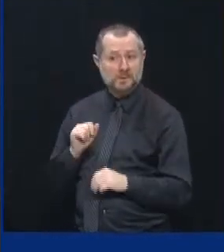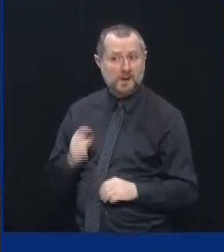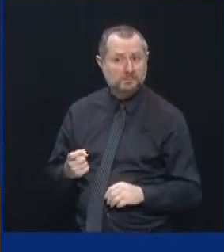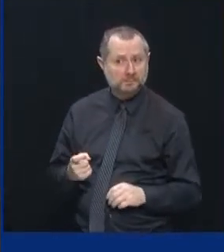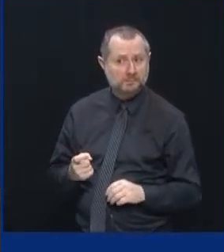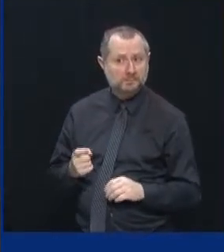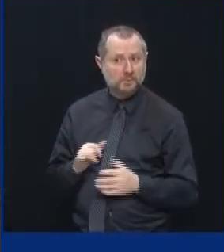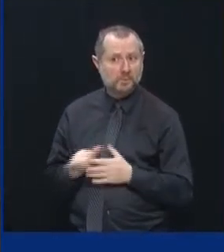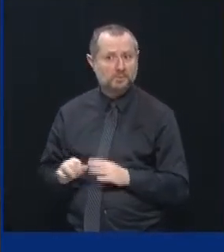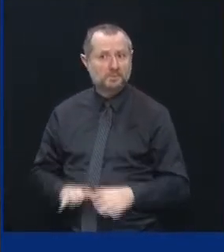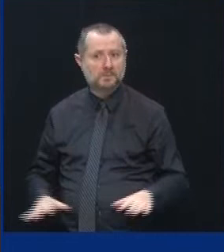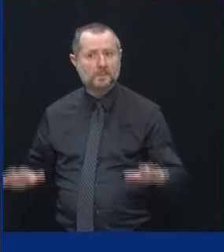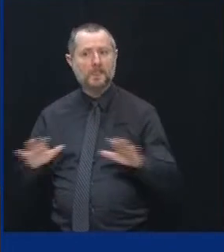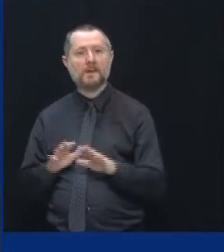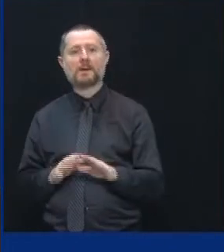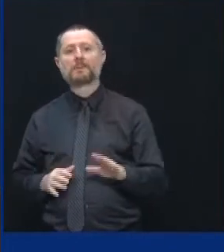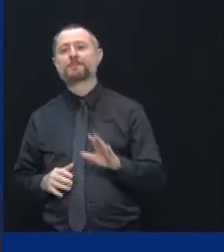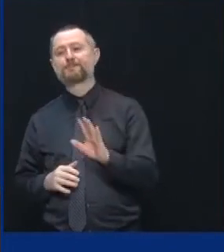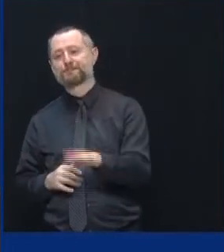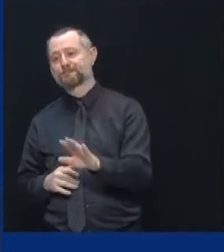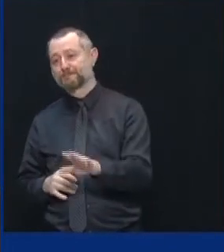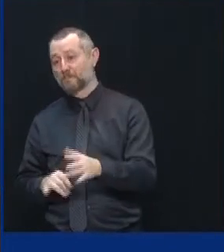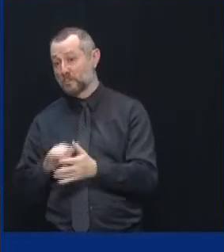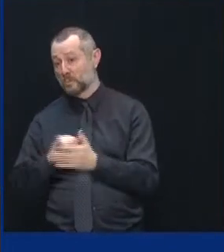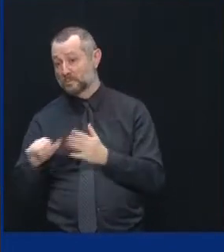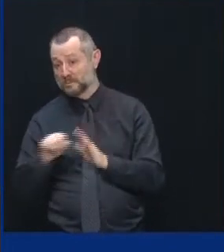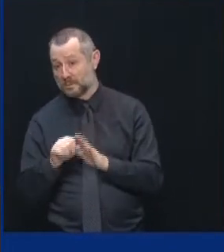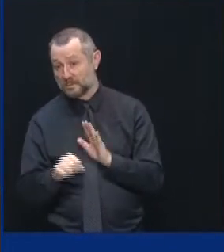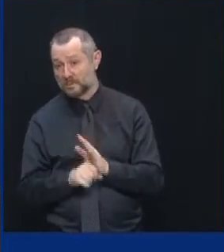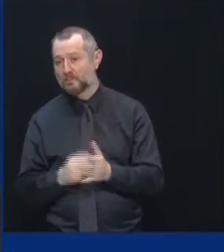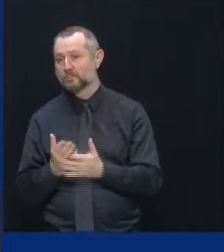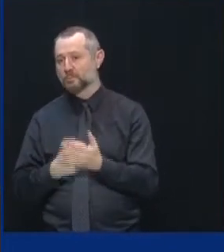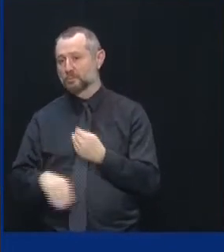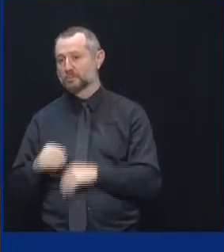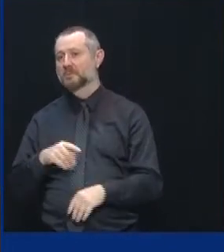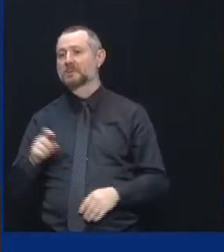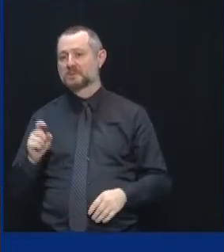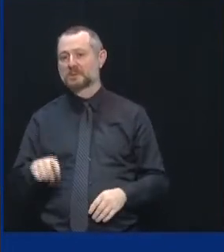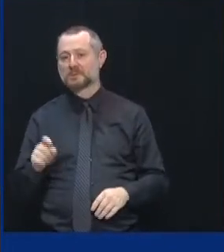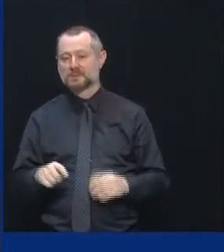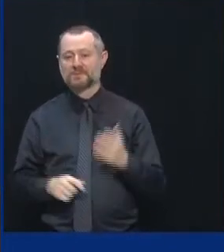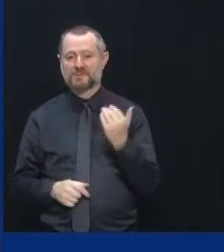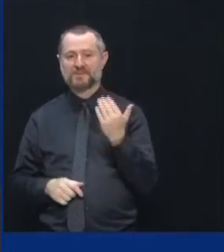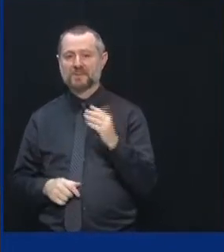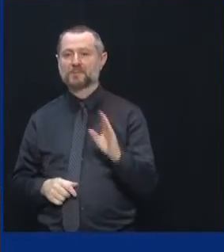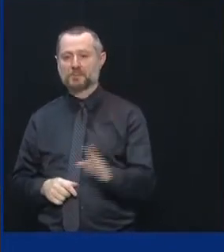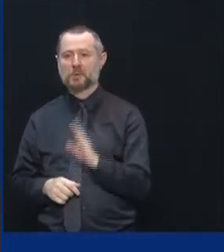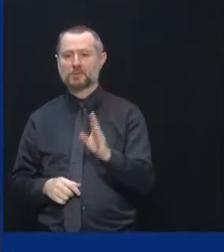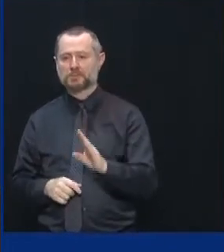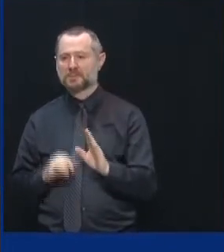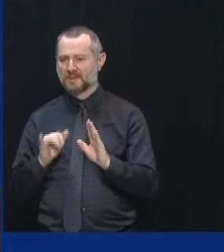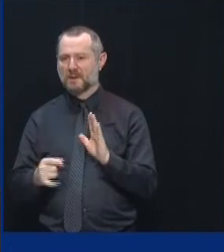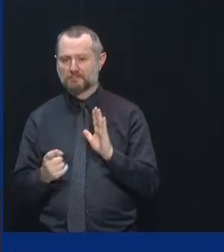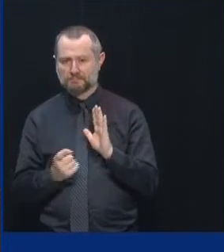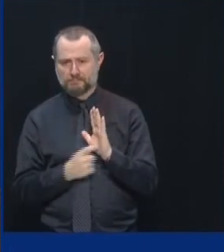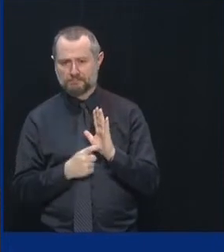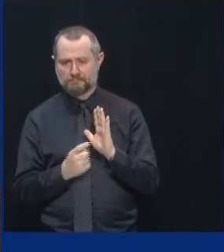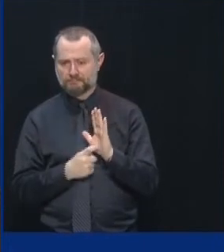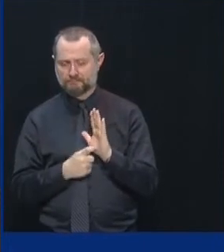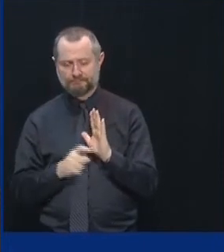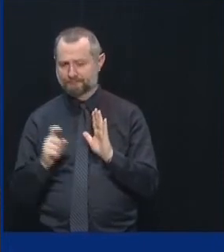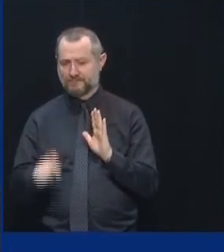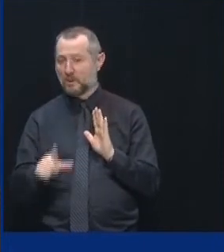In the state budget needs $15 billion. Luis, that is the number. It's not